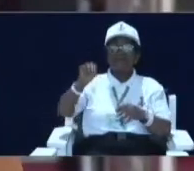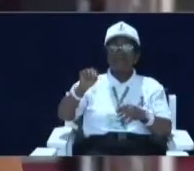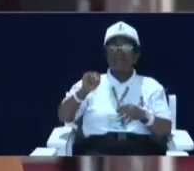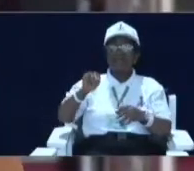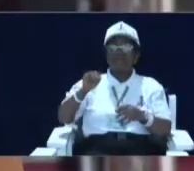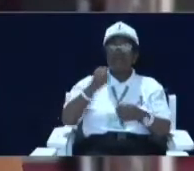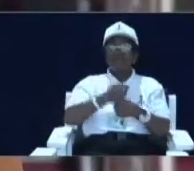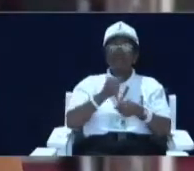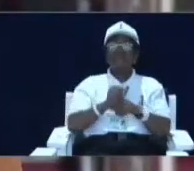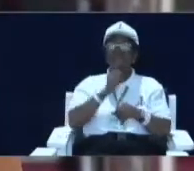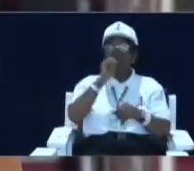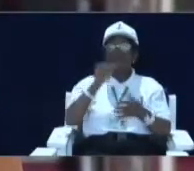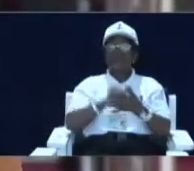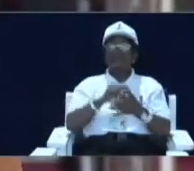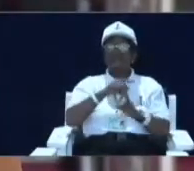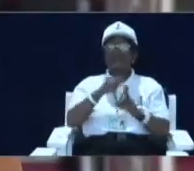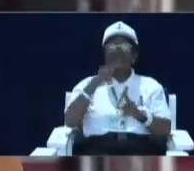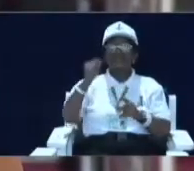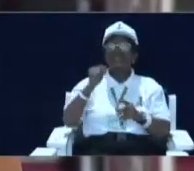are pregnant,